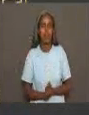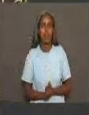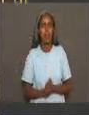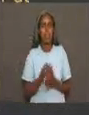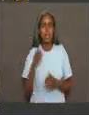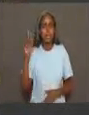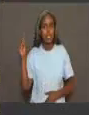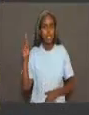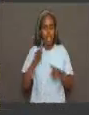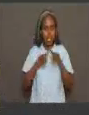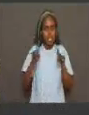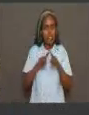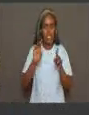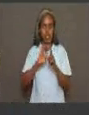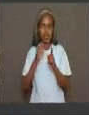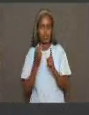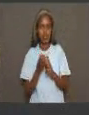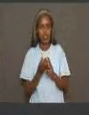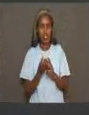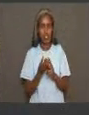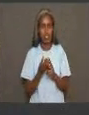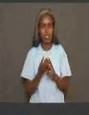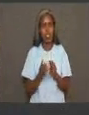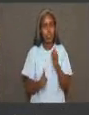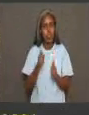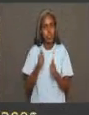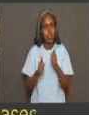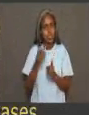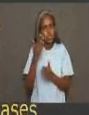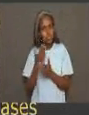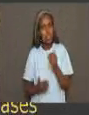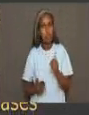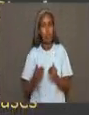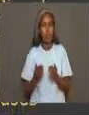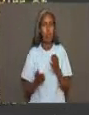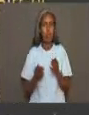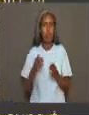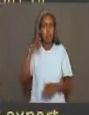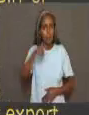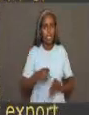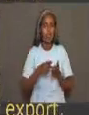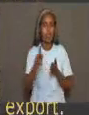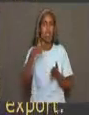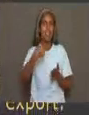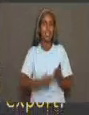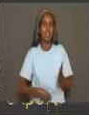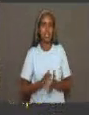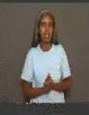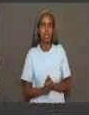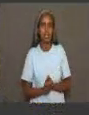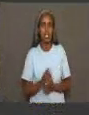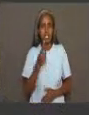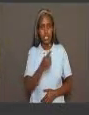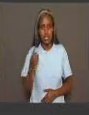These are different situations in which someone must pay a tax. In